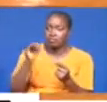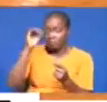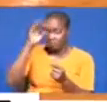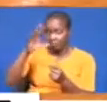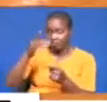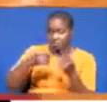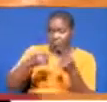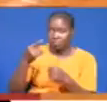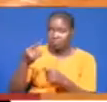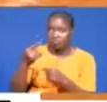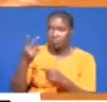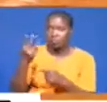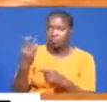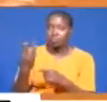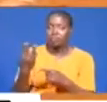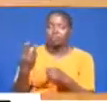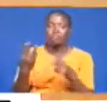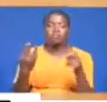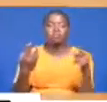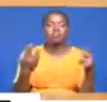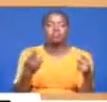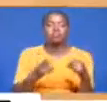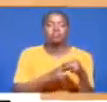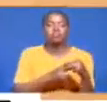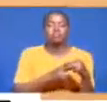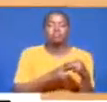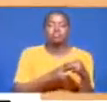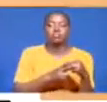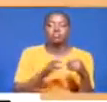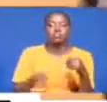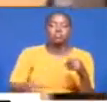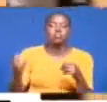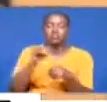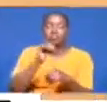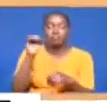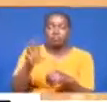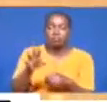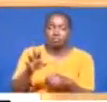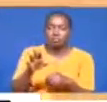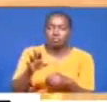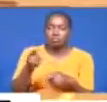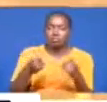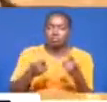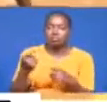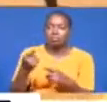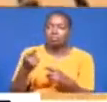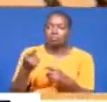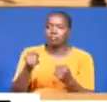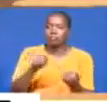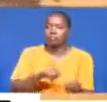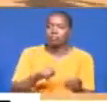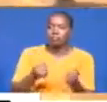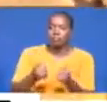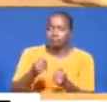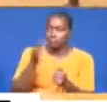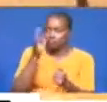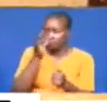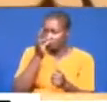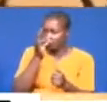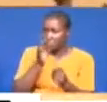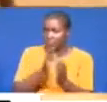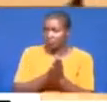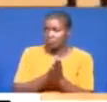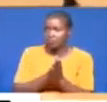School 24-7, and in basketball, Pioneer beat Nyeri's Baptist 57-37, while Limuru's Loreto girls